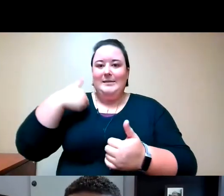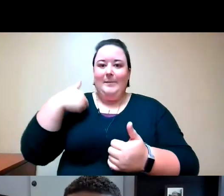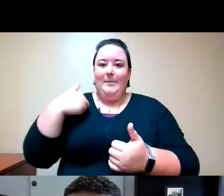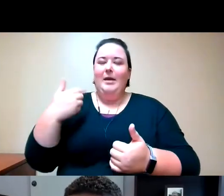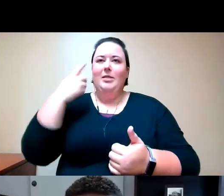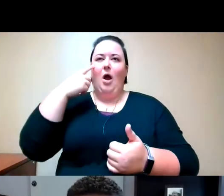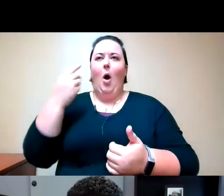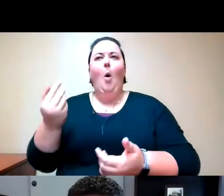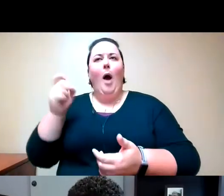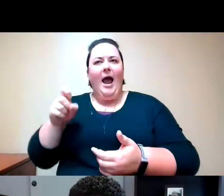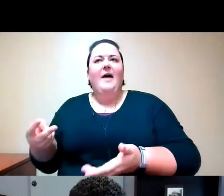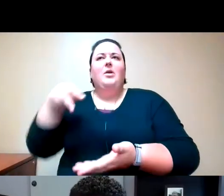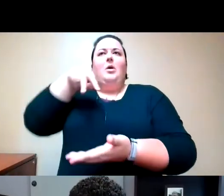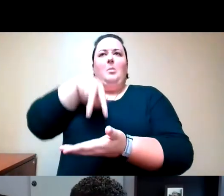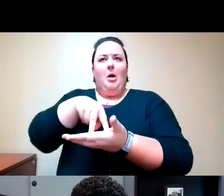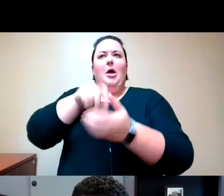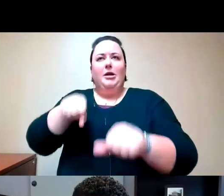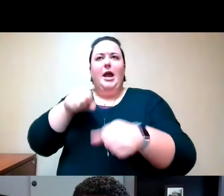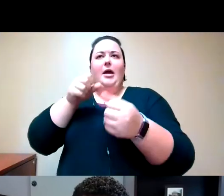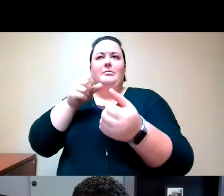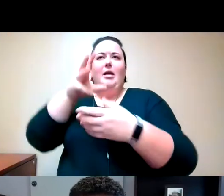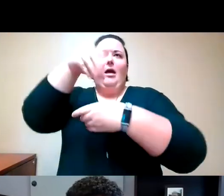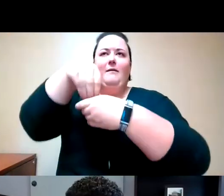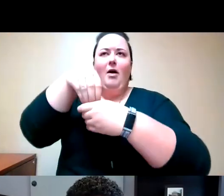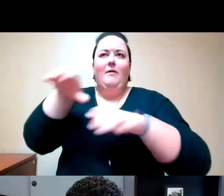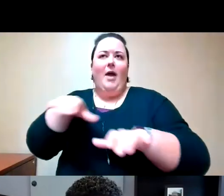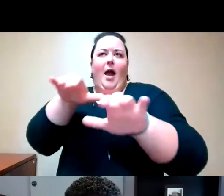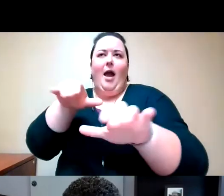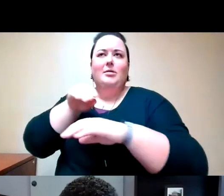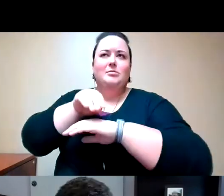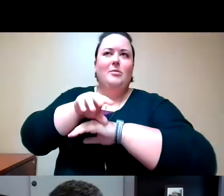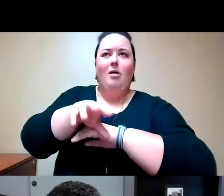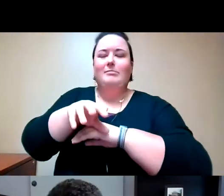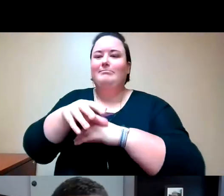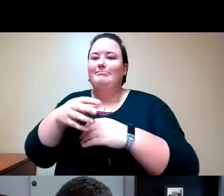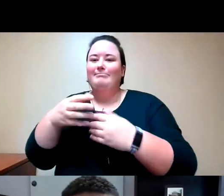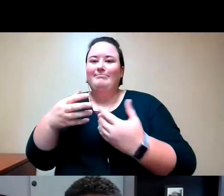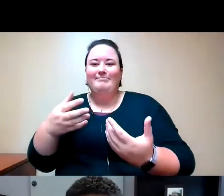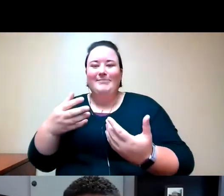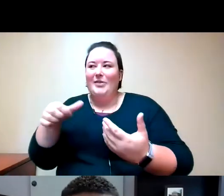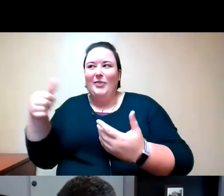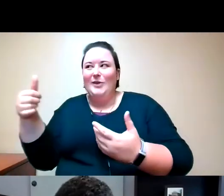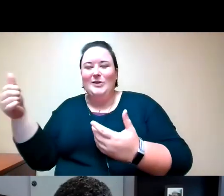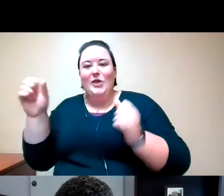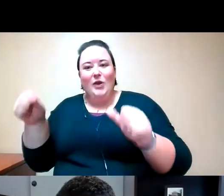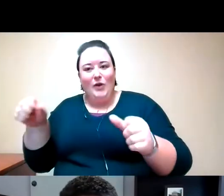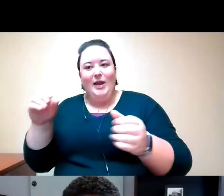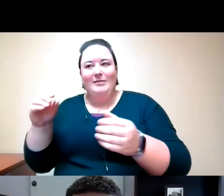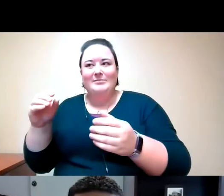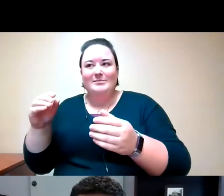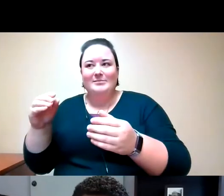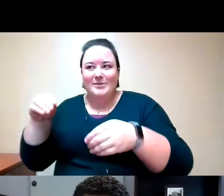again to be able to then be as impactful, rather than recognizing that there are other things that can change to be able to